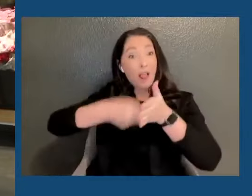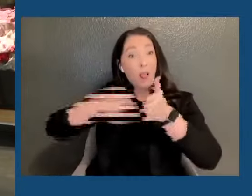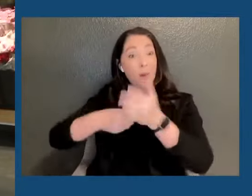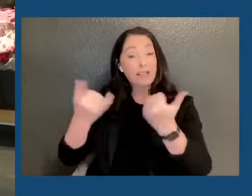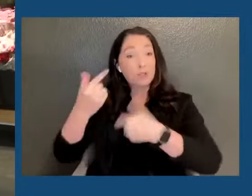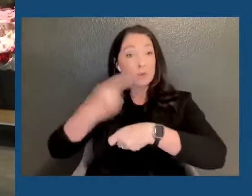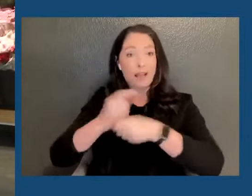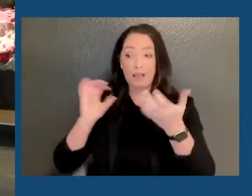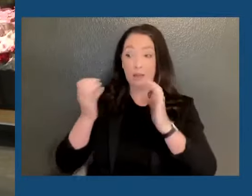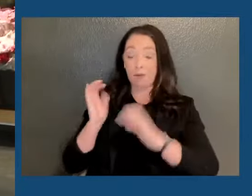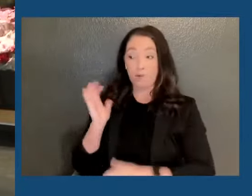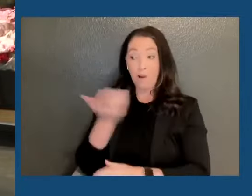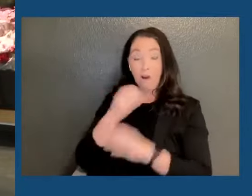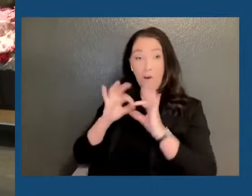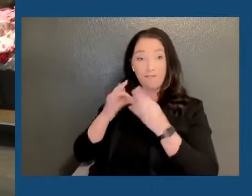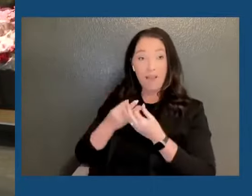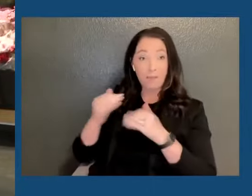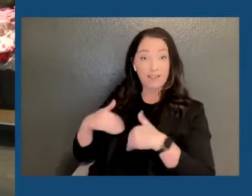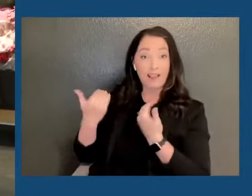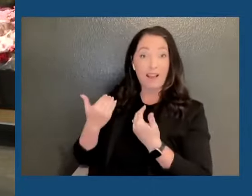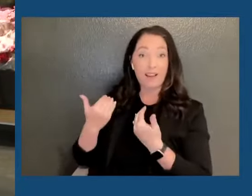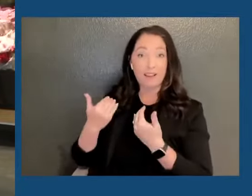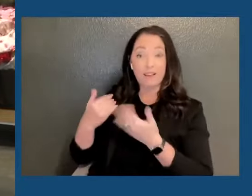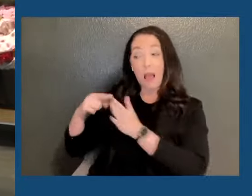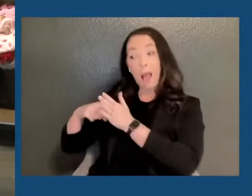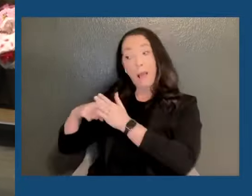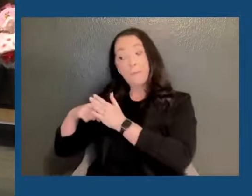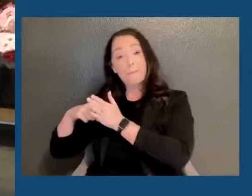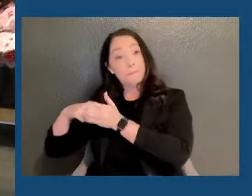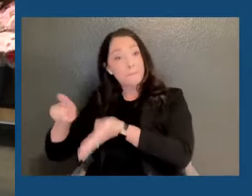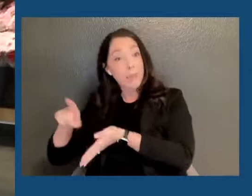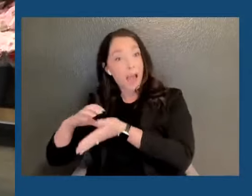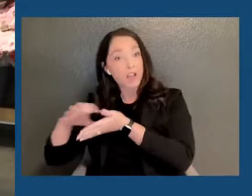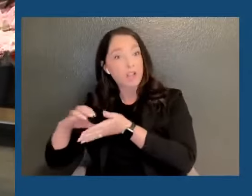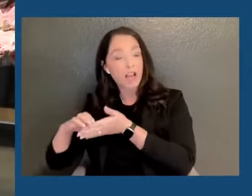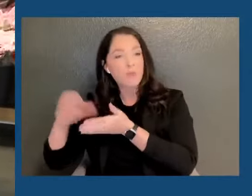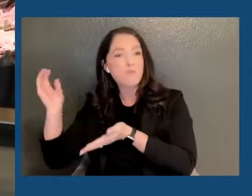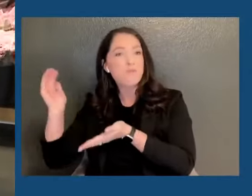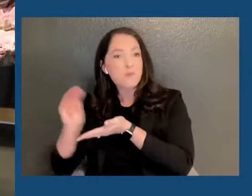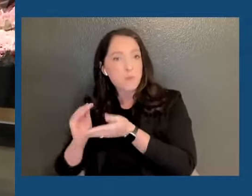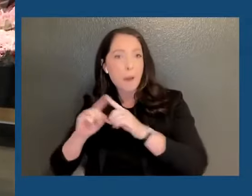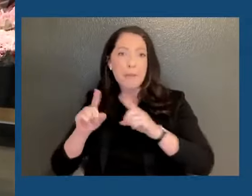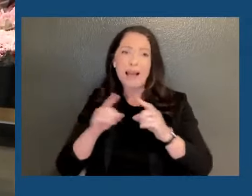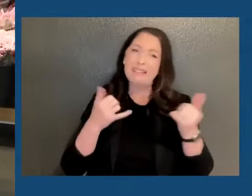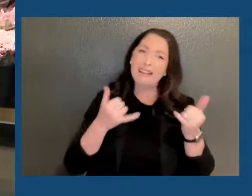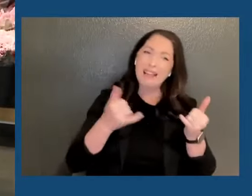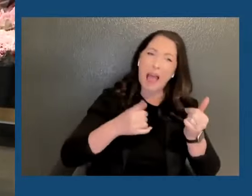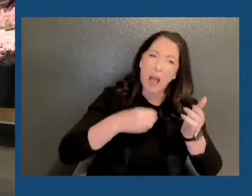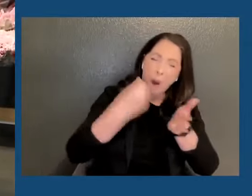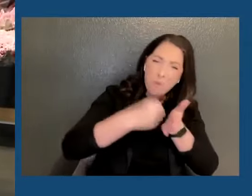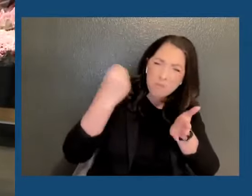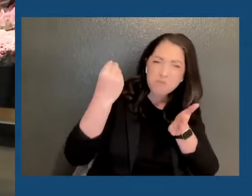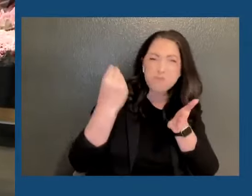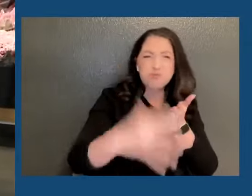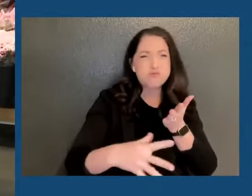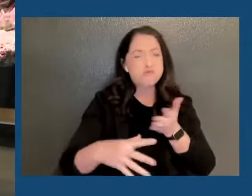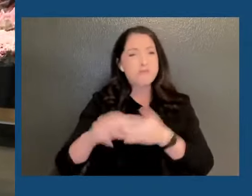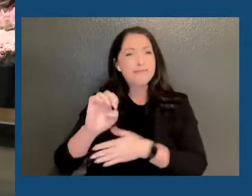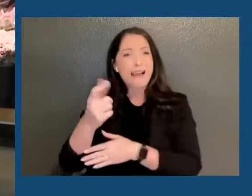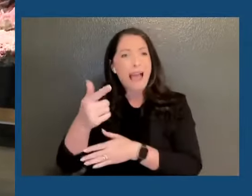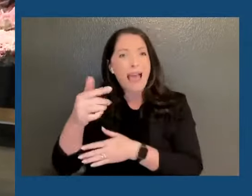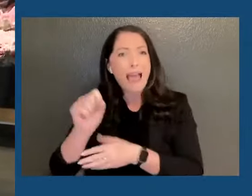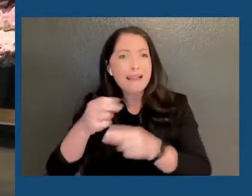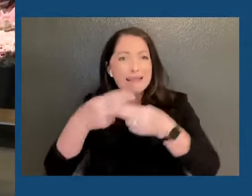families were young, our paychecks were small, but my God, it's so expensive these days. I mean, the eggs, $5, some